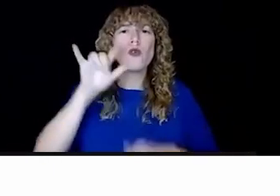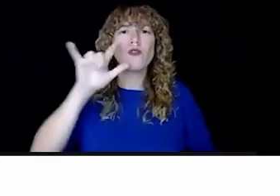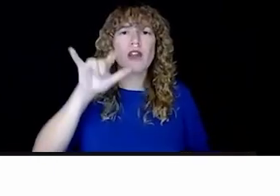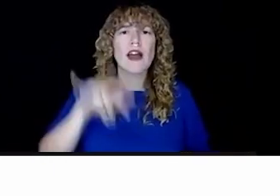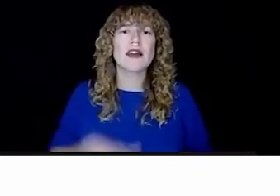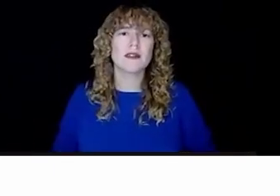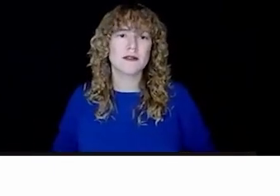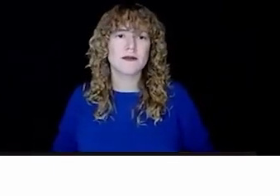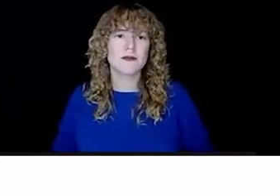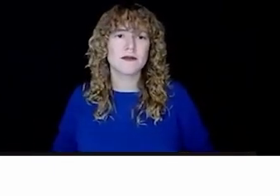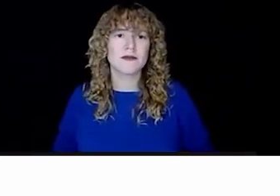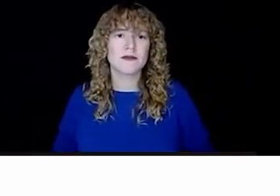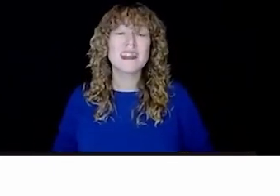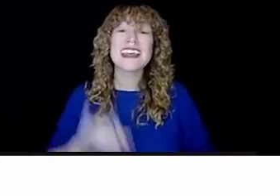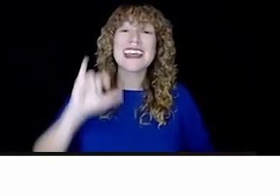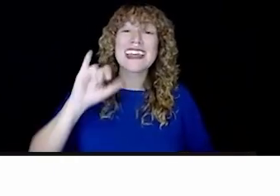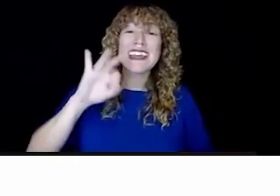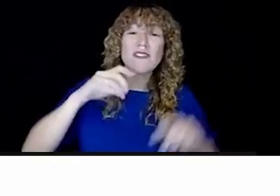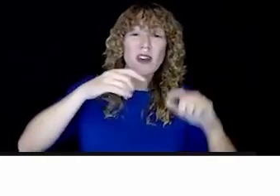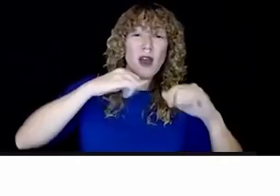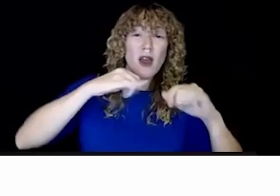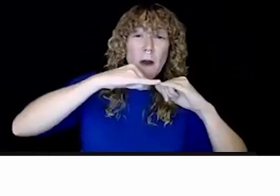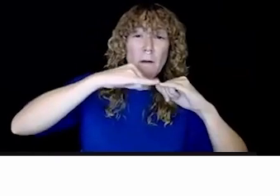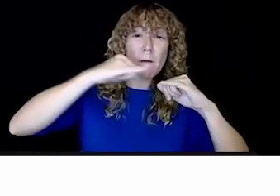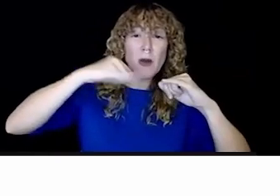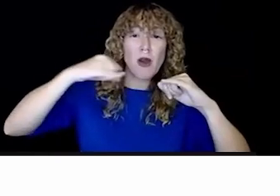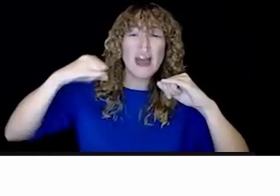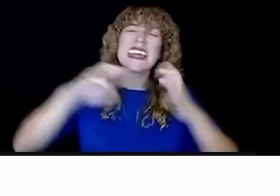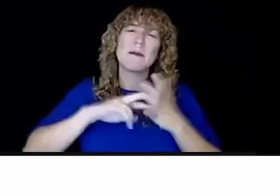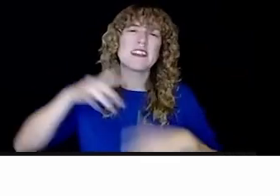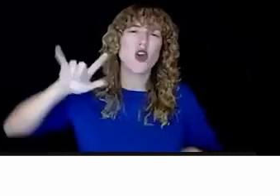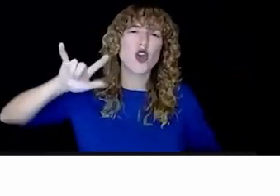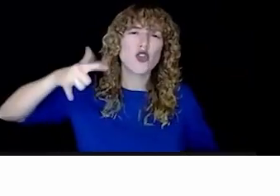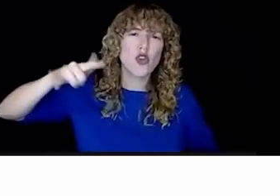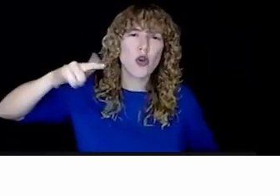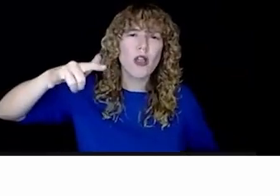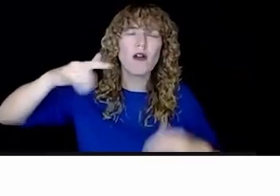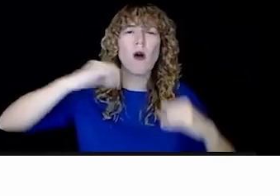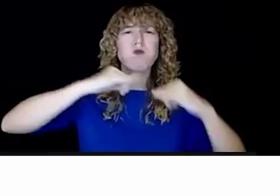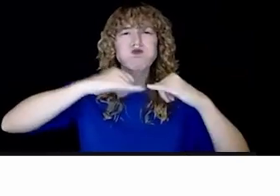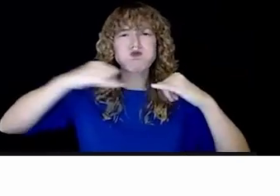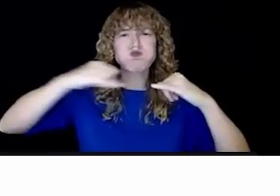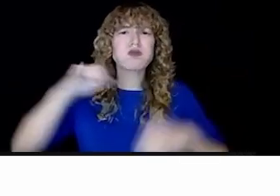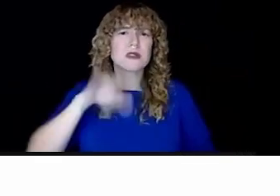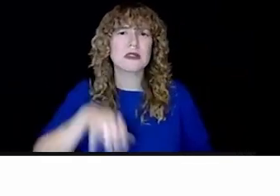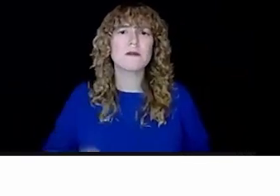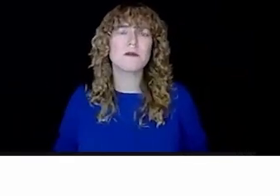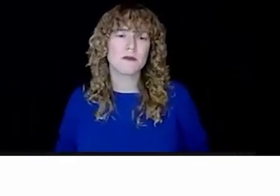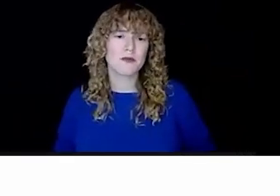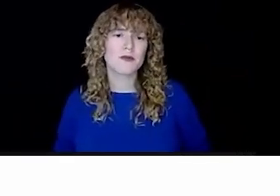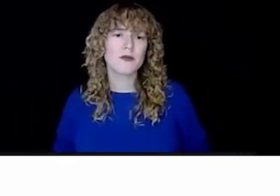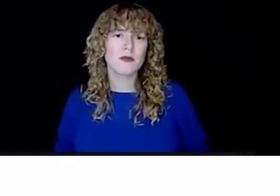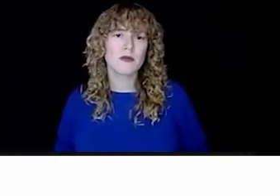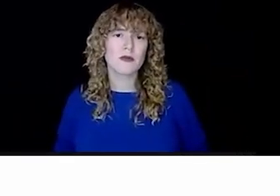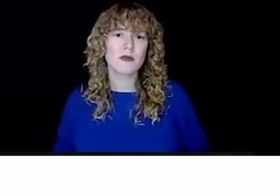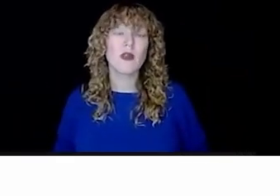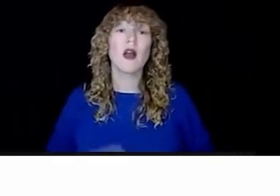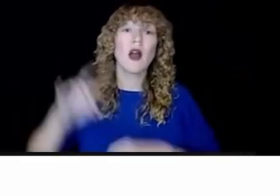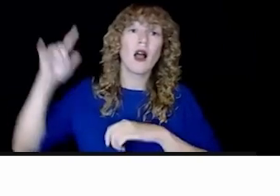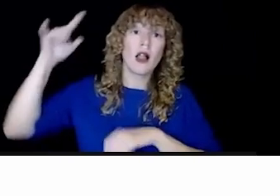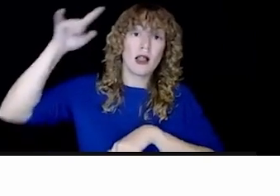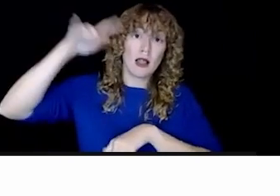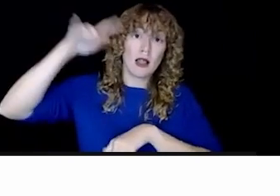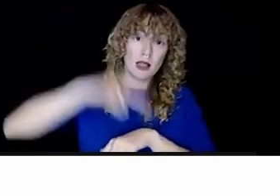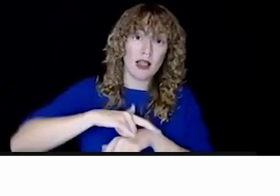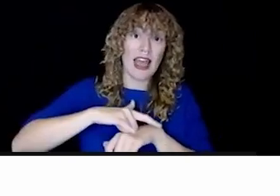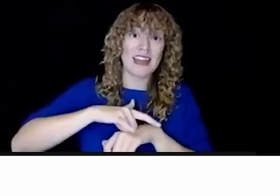observe could suggest turbulence or slight movements in the cargo holds. As the plane lands, the graph shows